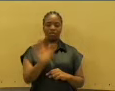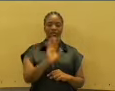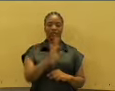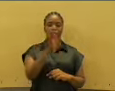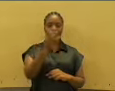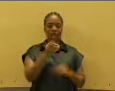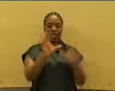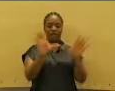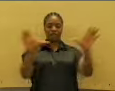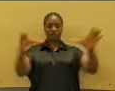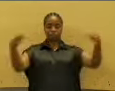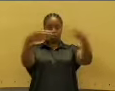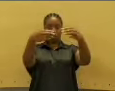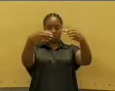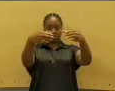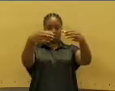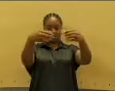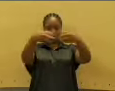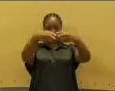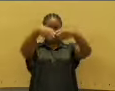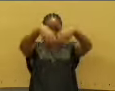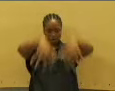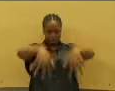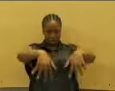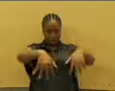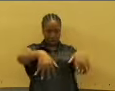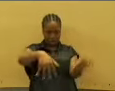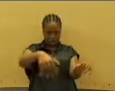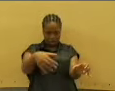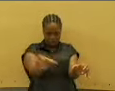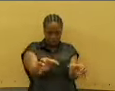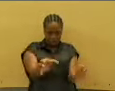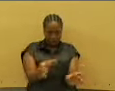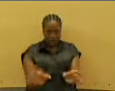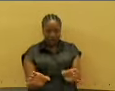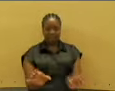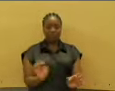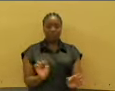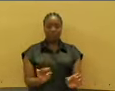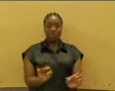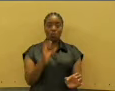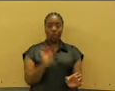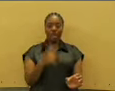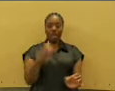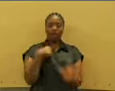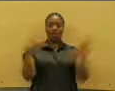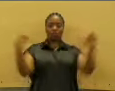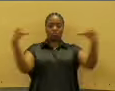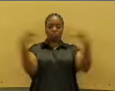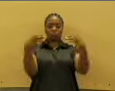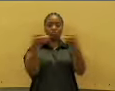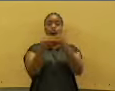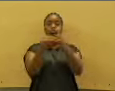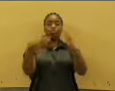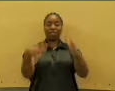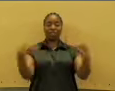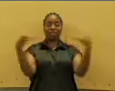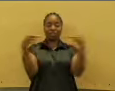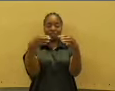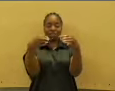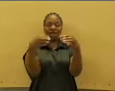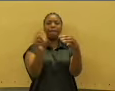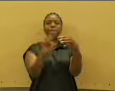There's different characteristics under those different communities. So we might identify right now as students, as